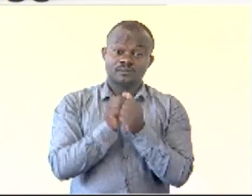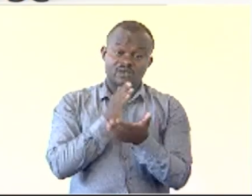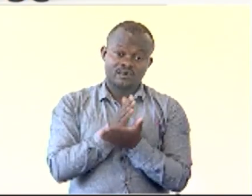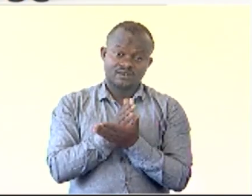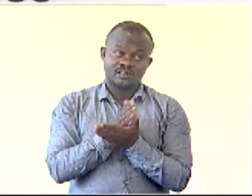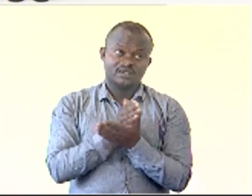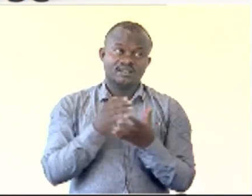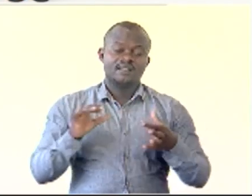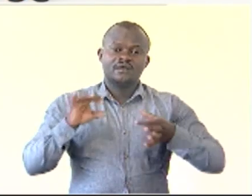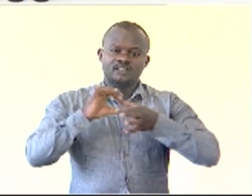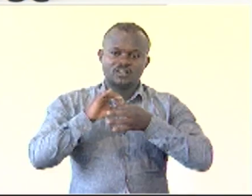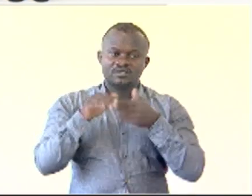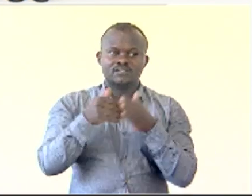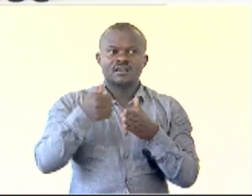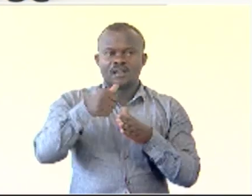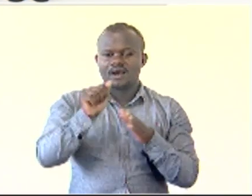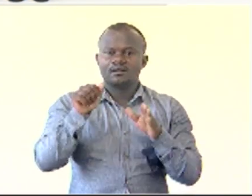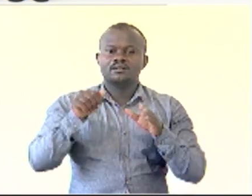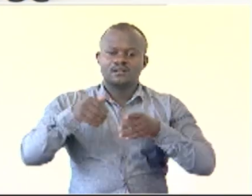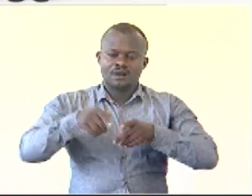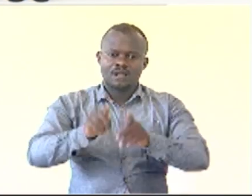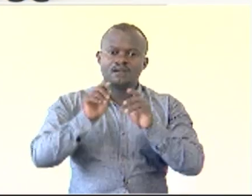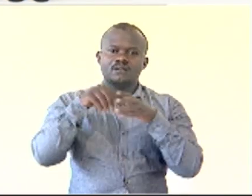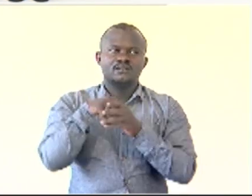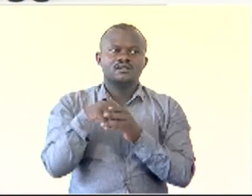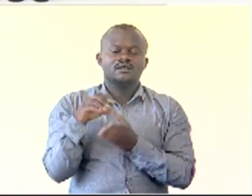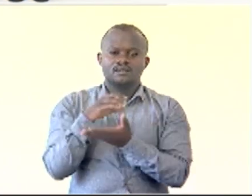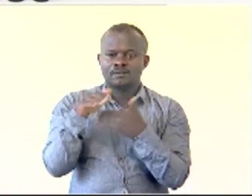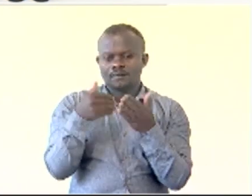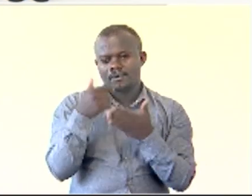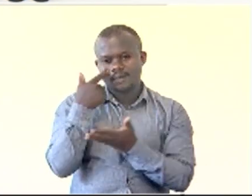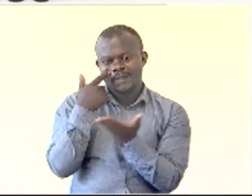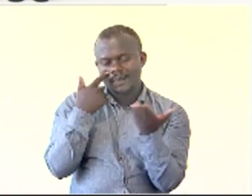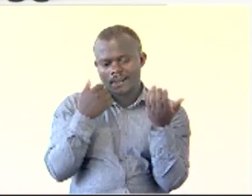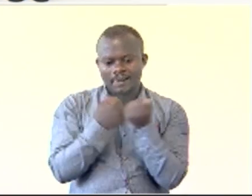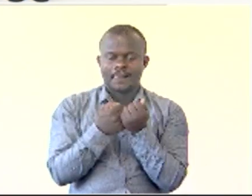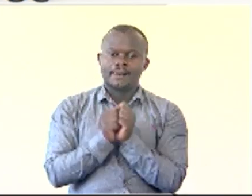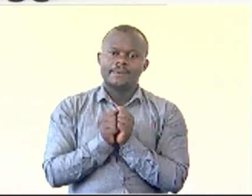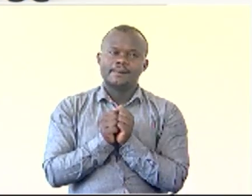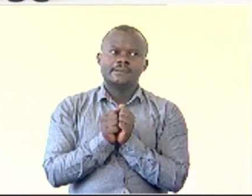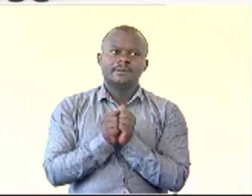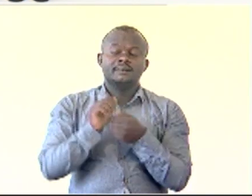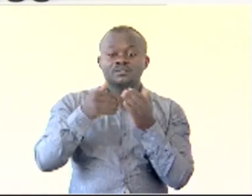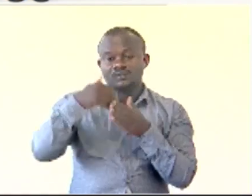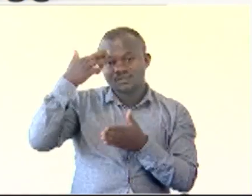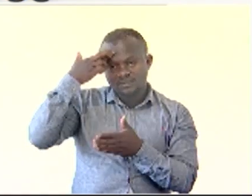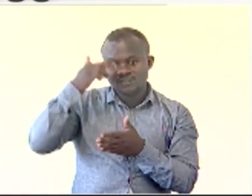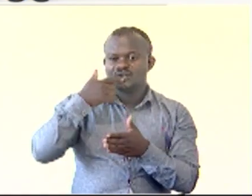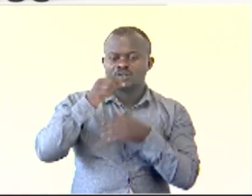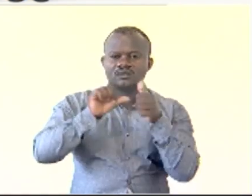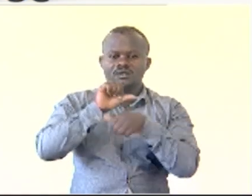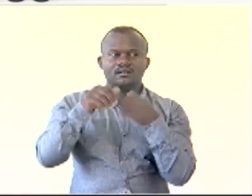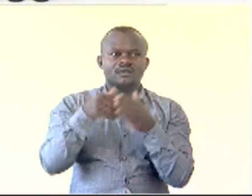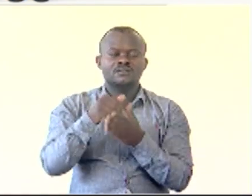The joints allow movement and even provide what you call mechanical support. You remember I talked about